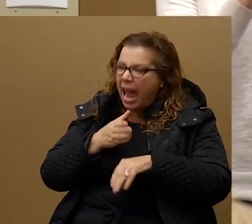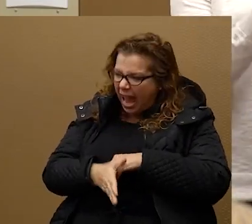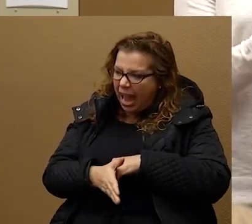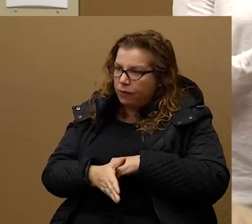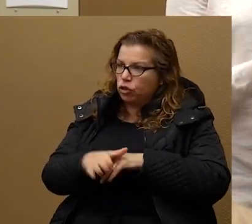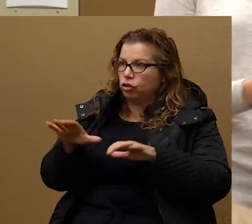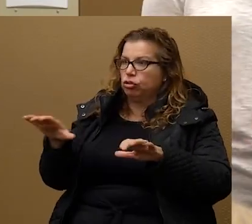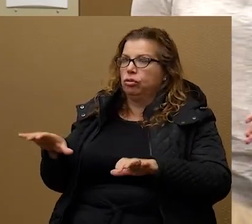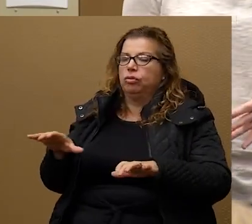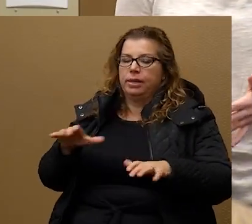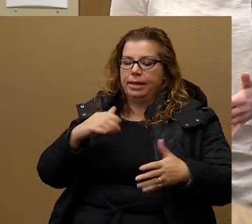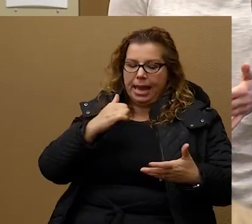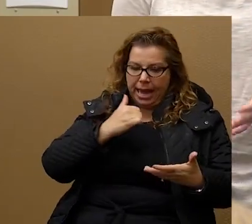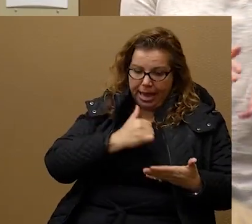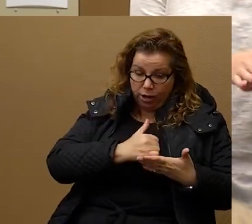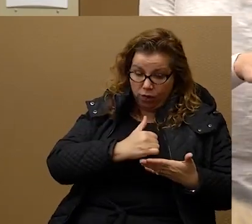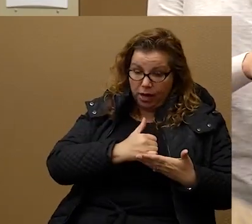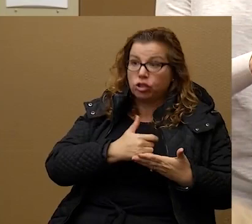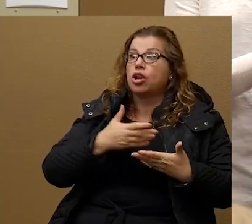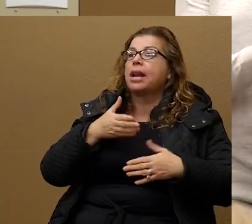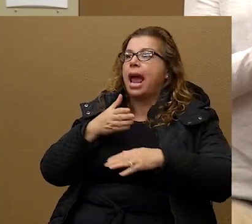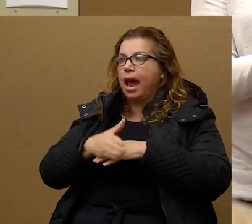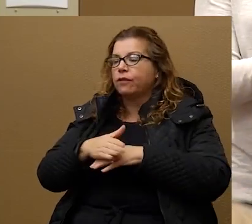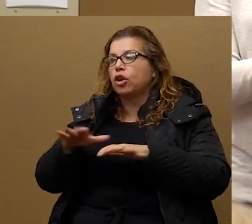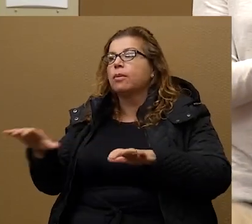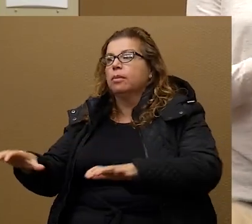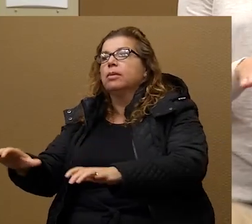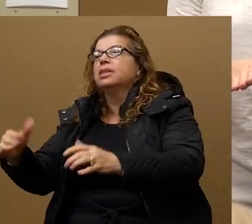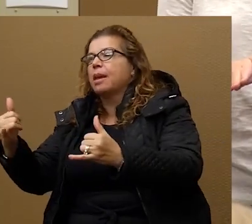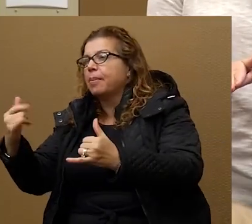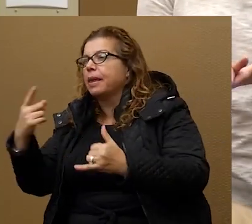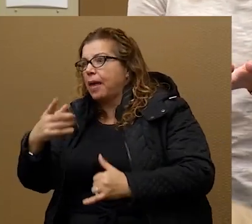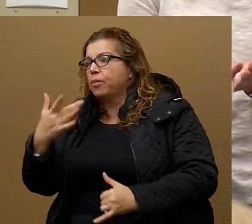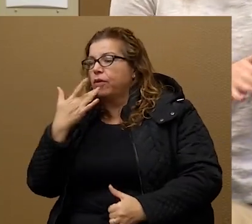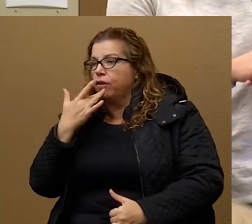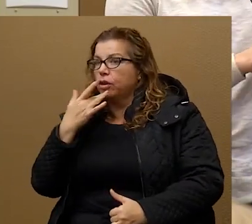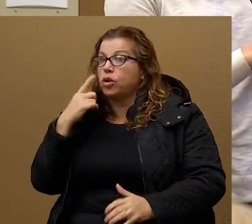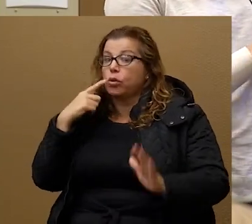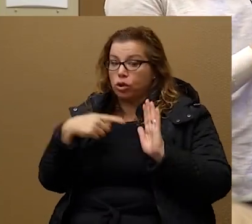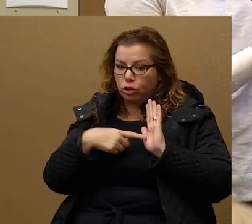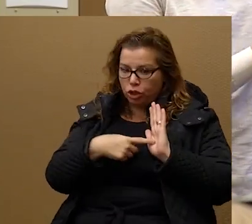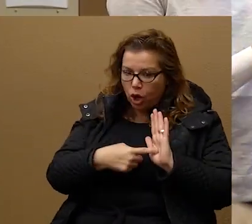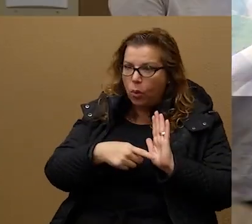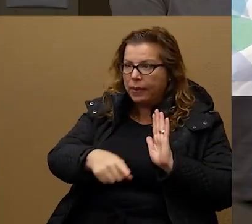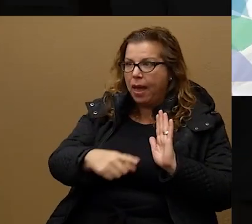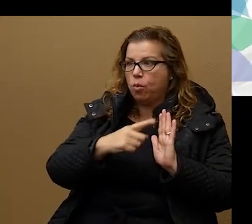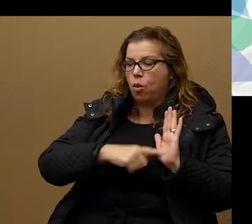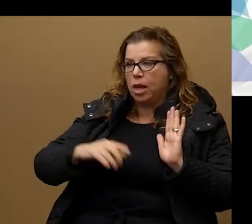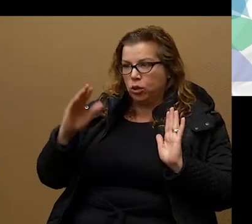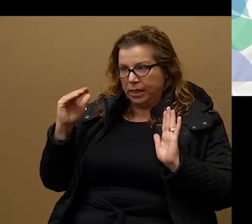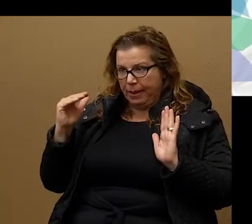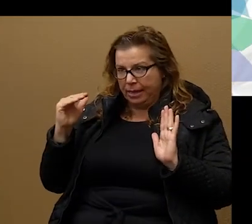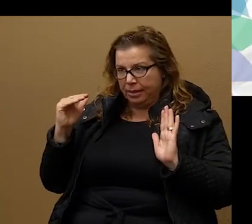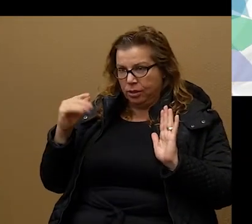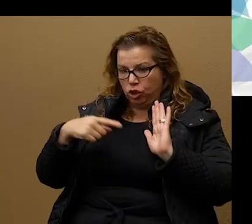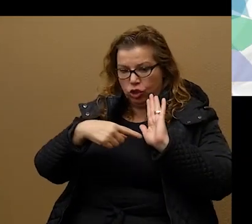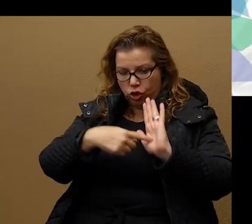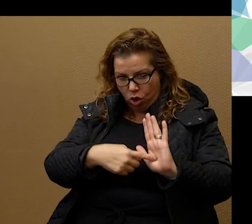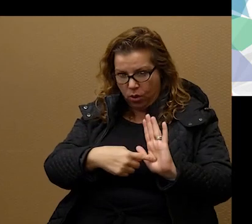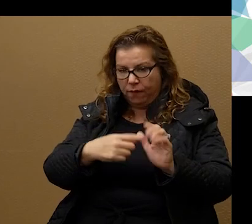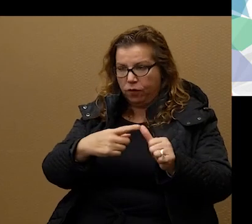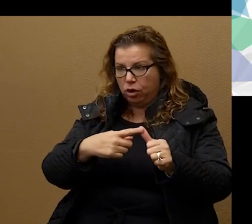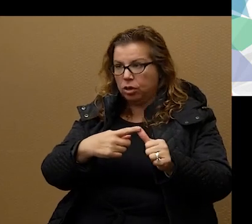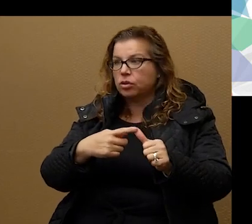kind of talking them through or showing them through what is expected. You're altering